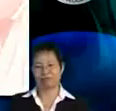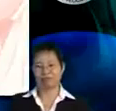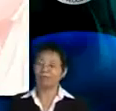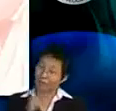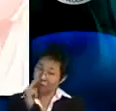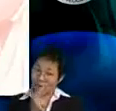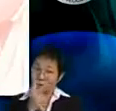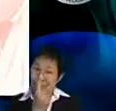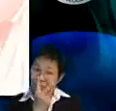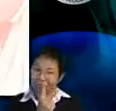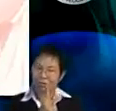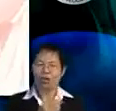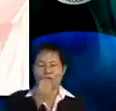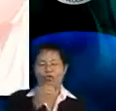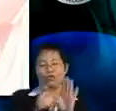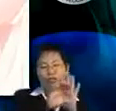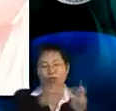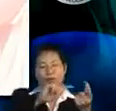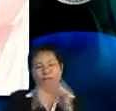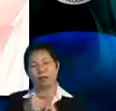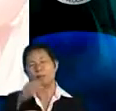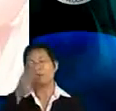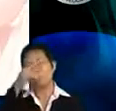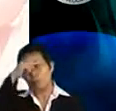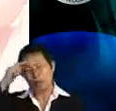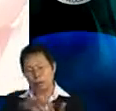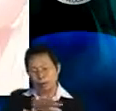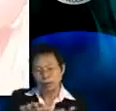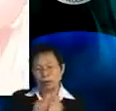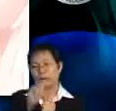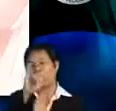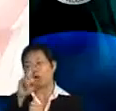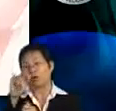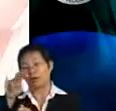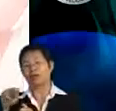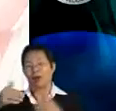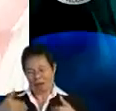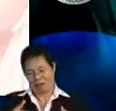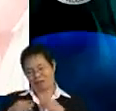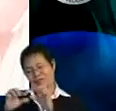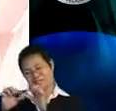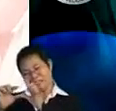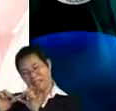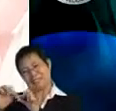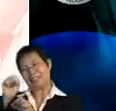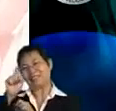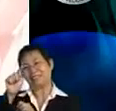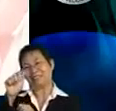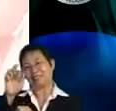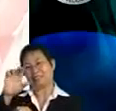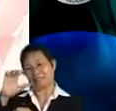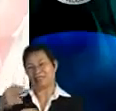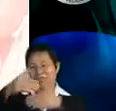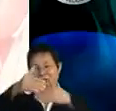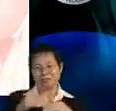You see, any food sample that turns blue-black when mixed with iodine contains starch.